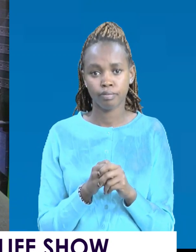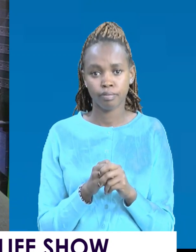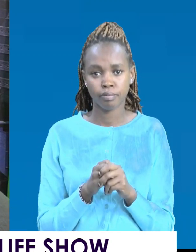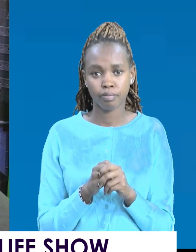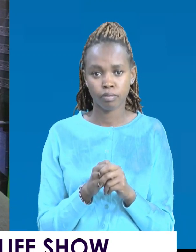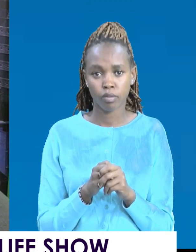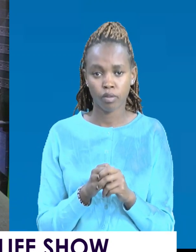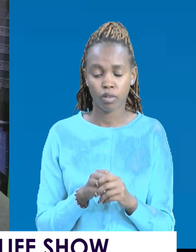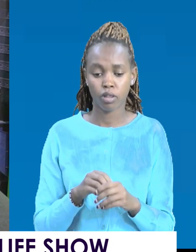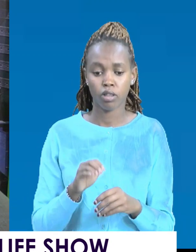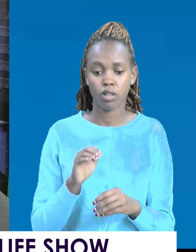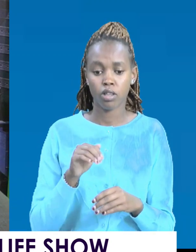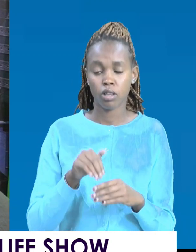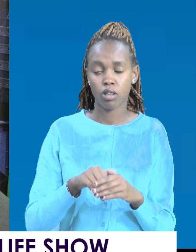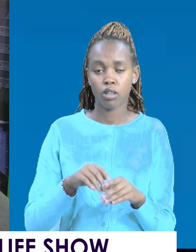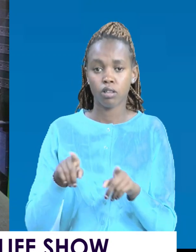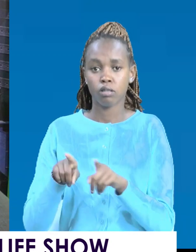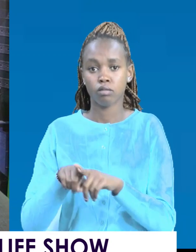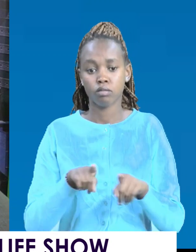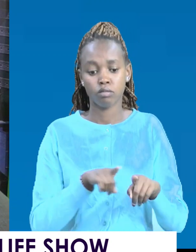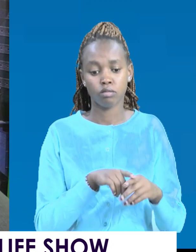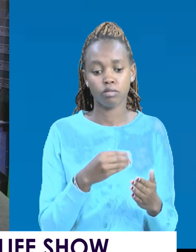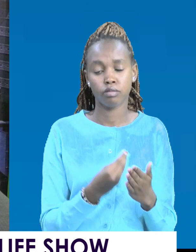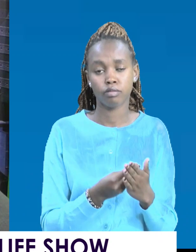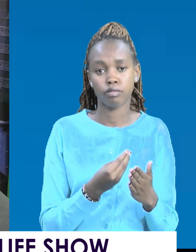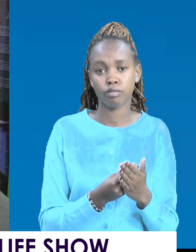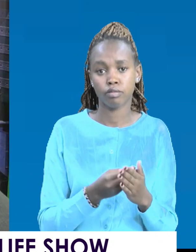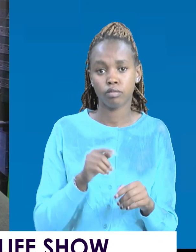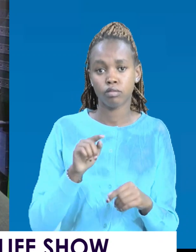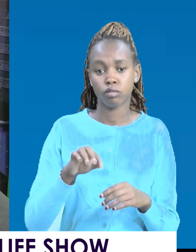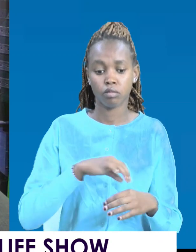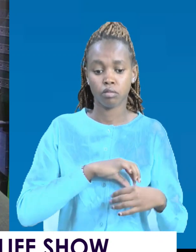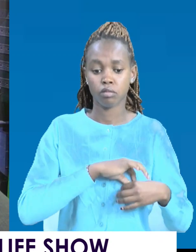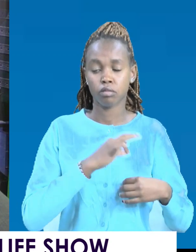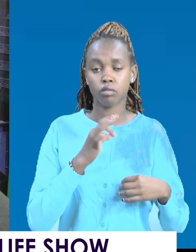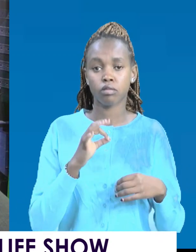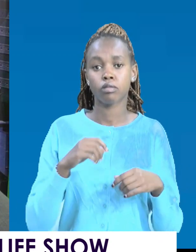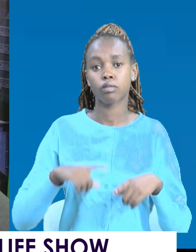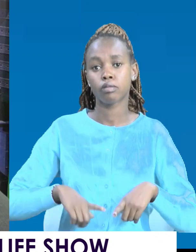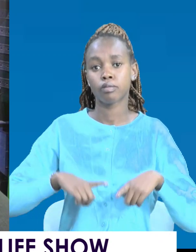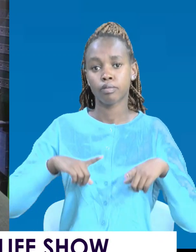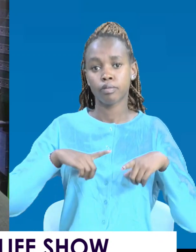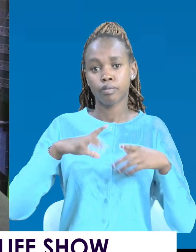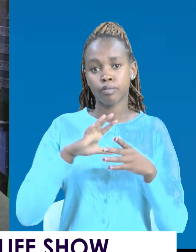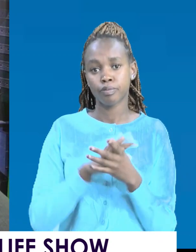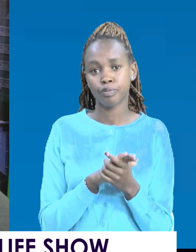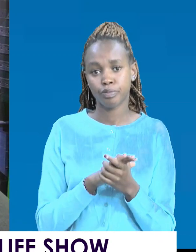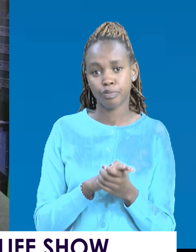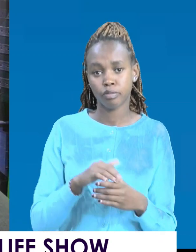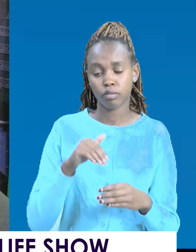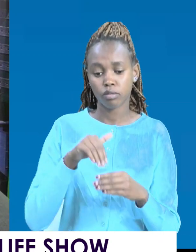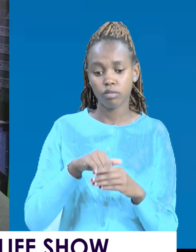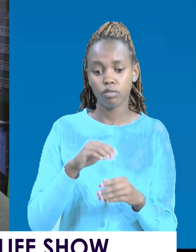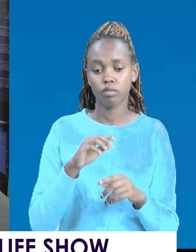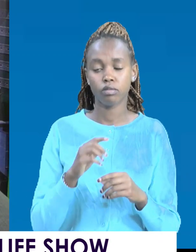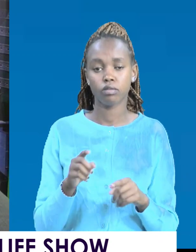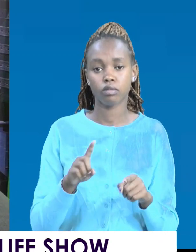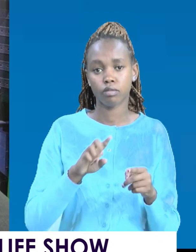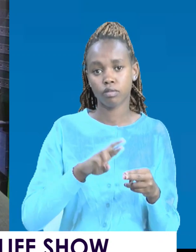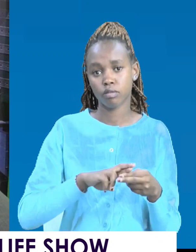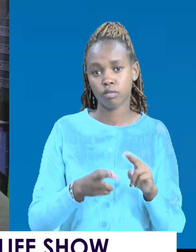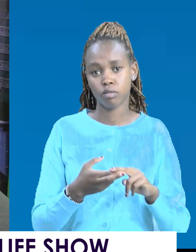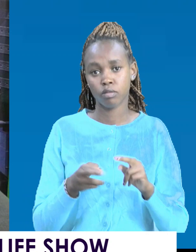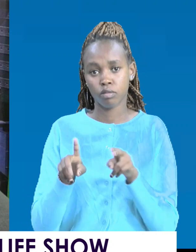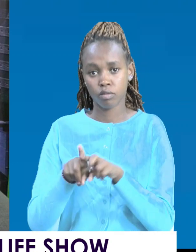in your financial life. Trust you me. Even your spiritual life. It may even be in your relationships. Mark my